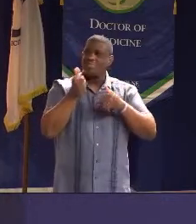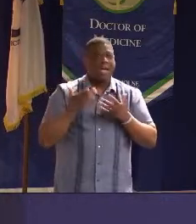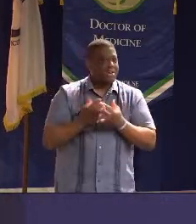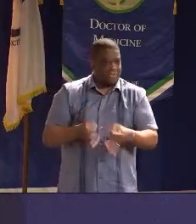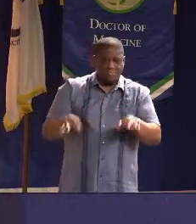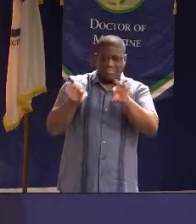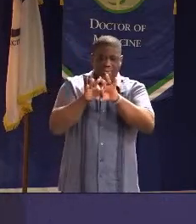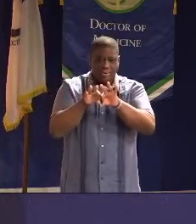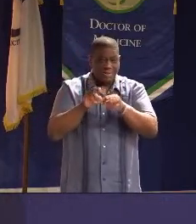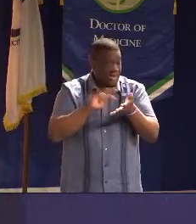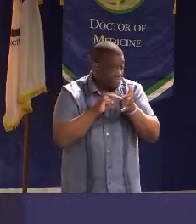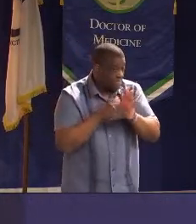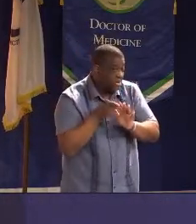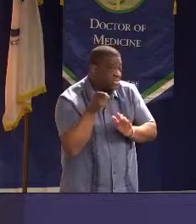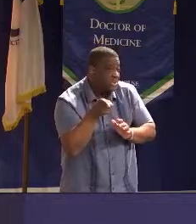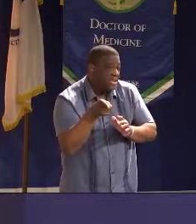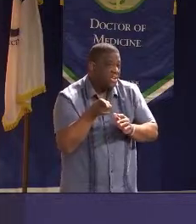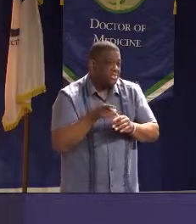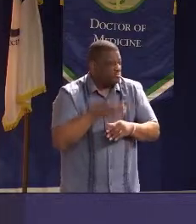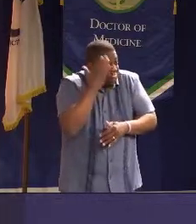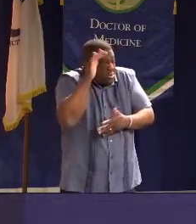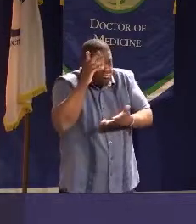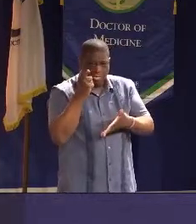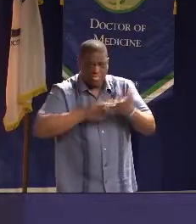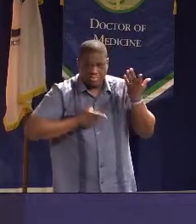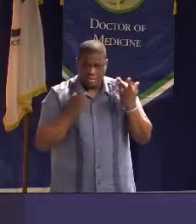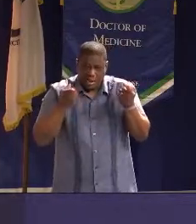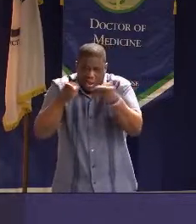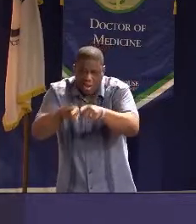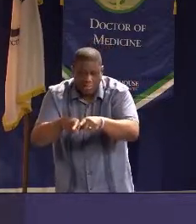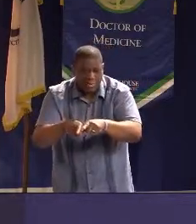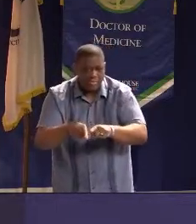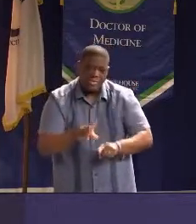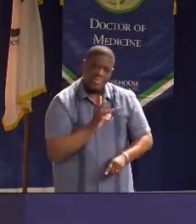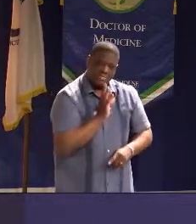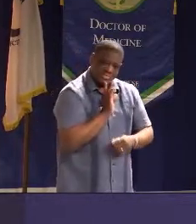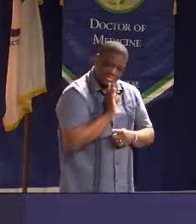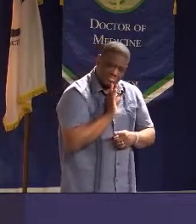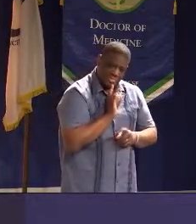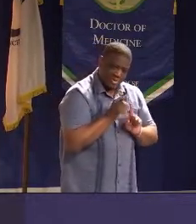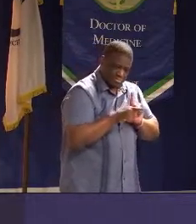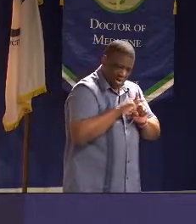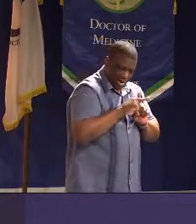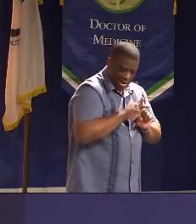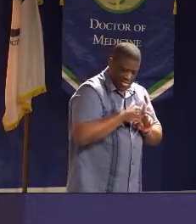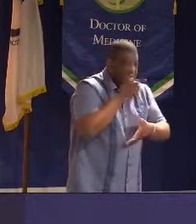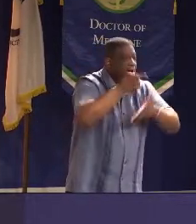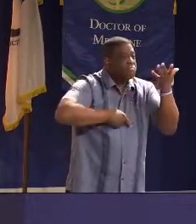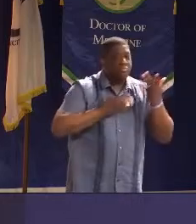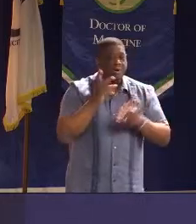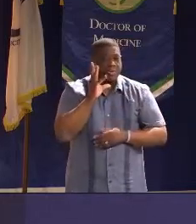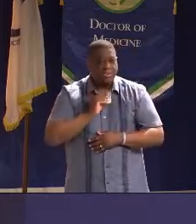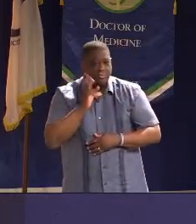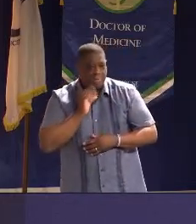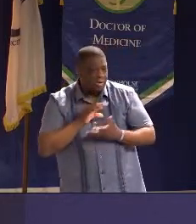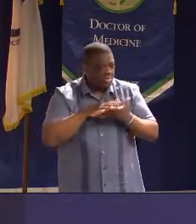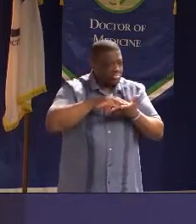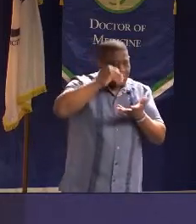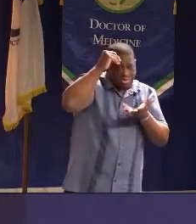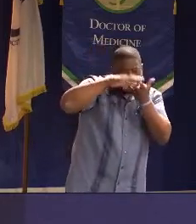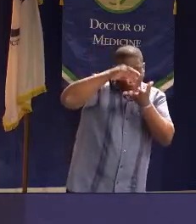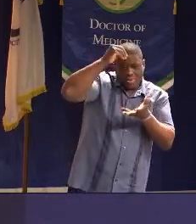that you are not omniscient to the path. Speak positively of what you experienced, what you learned, and